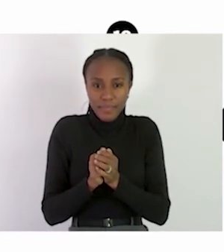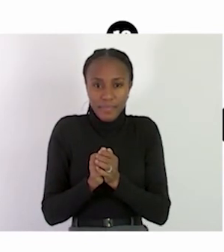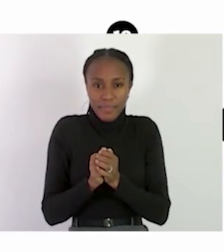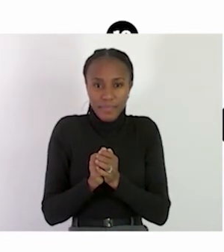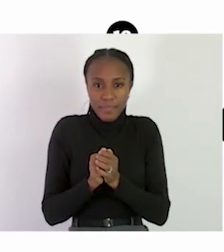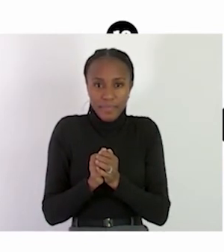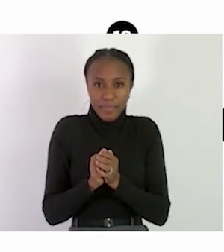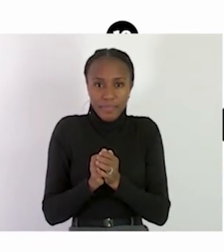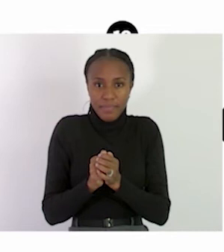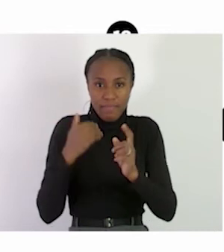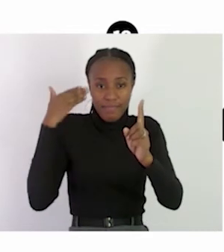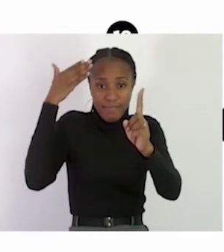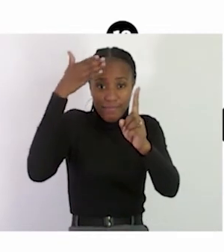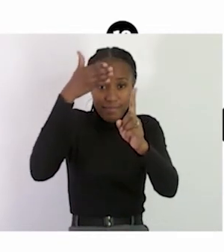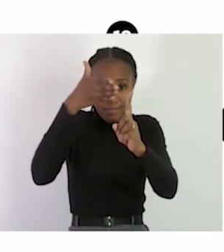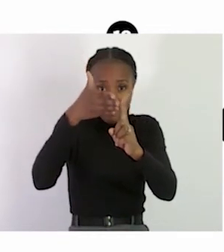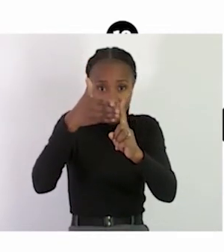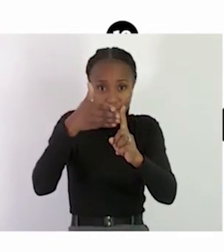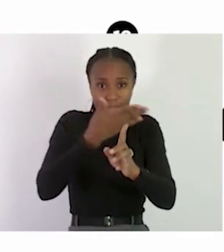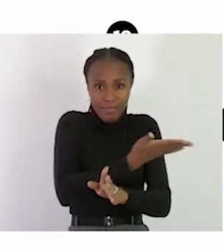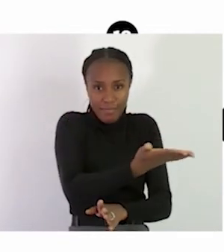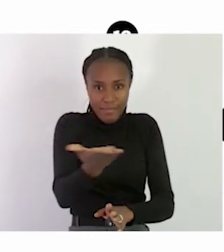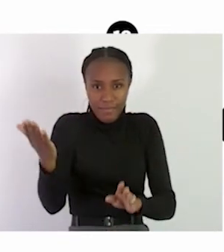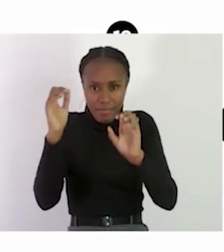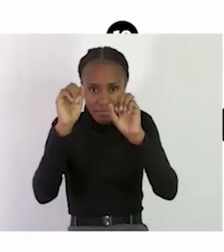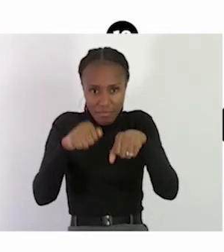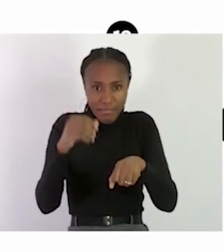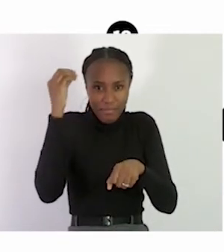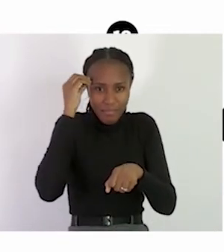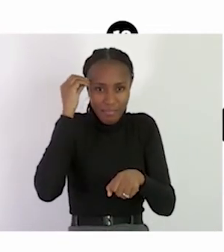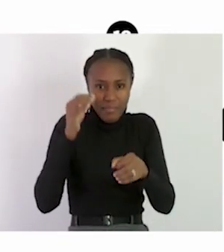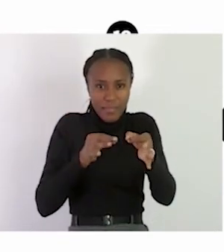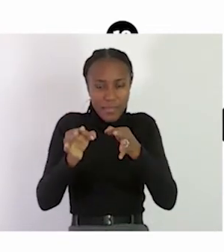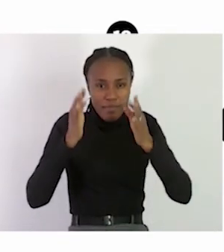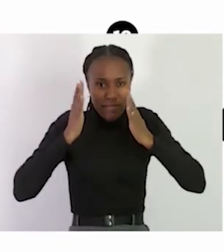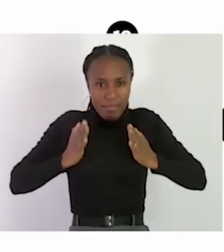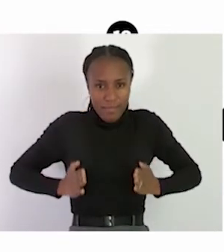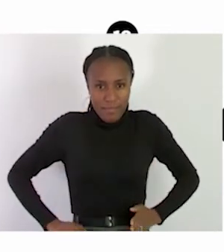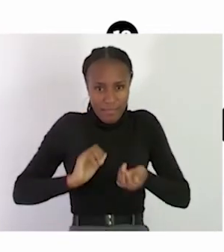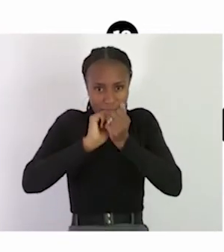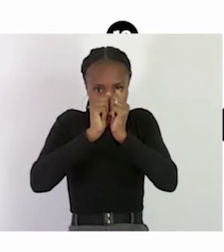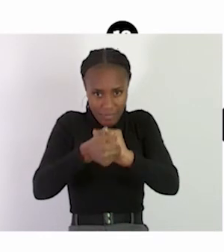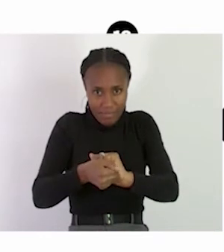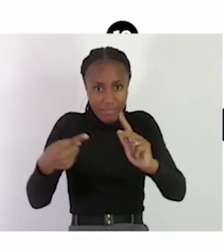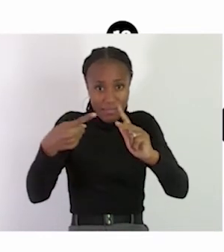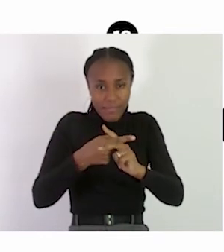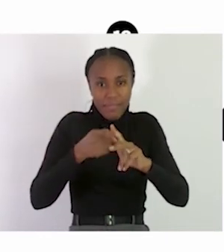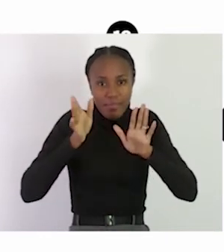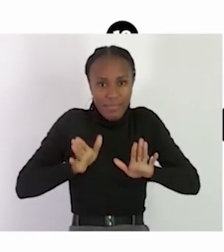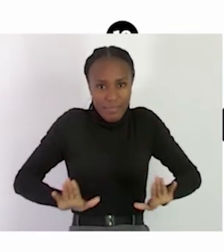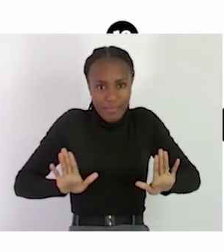At the end of this lesson, you should all be able to discuss the physical changes that are taking place in boys and girls